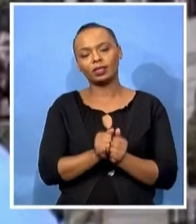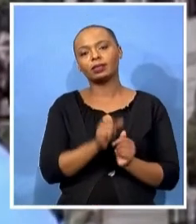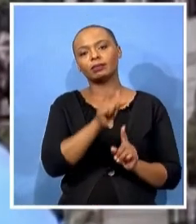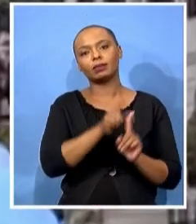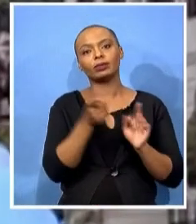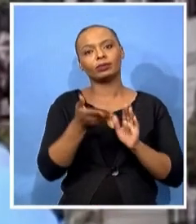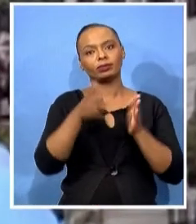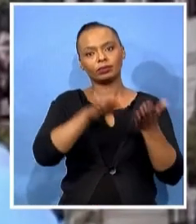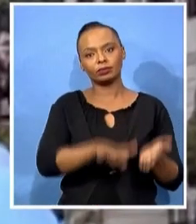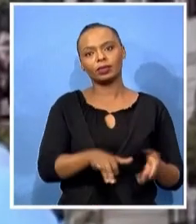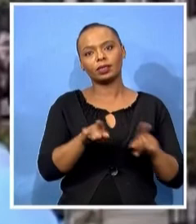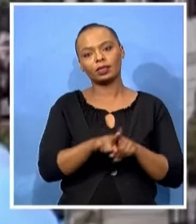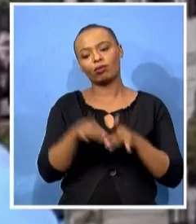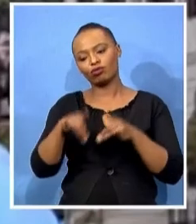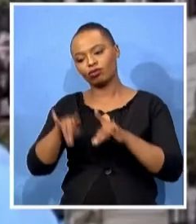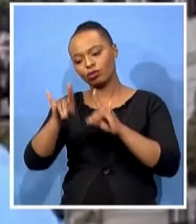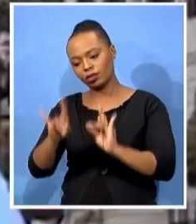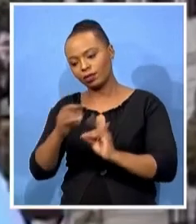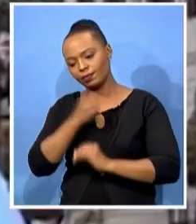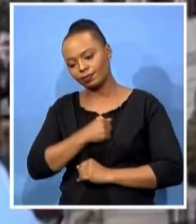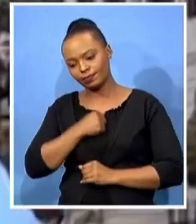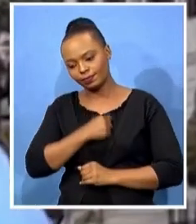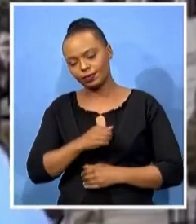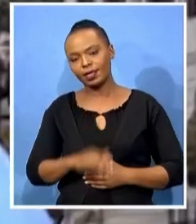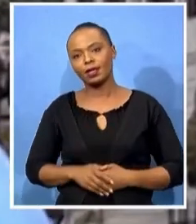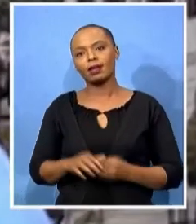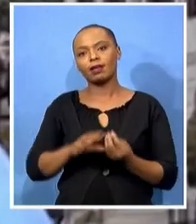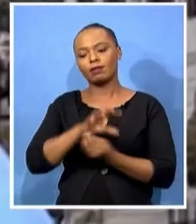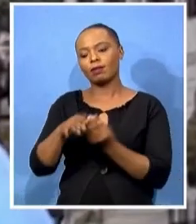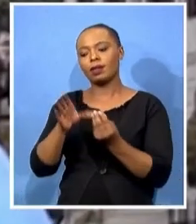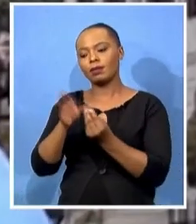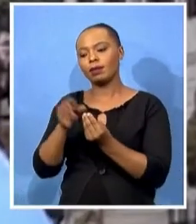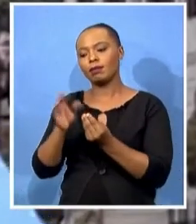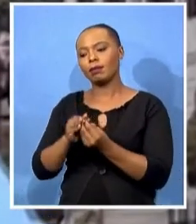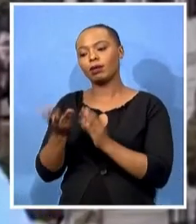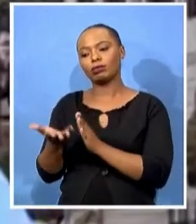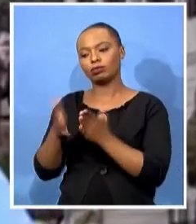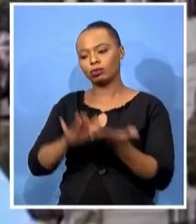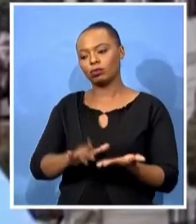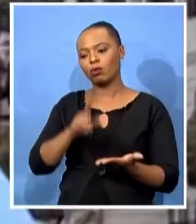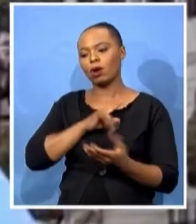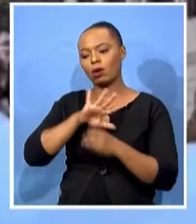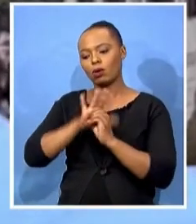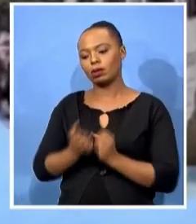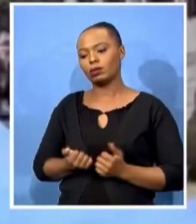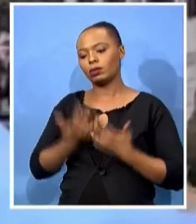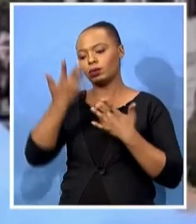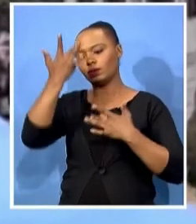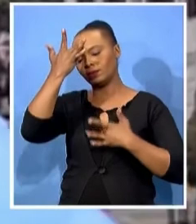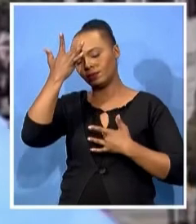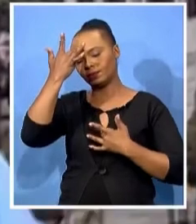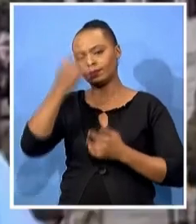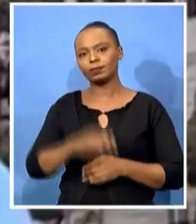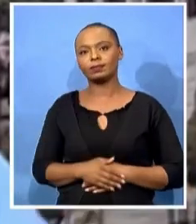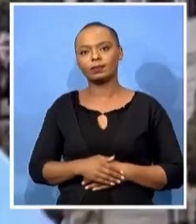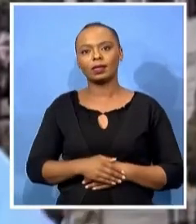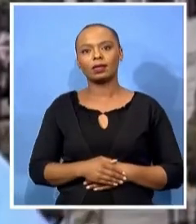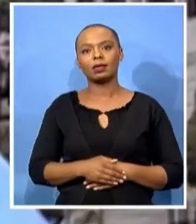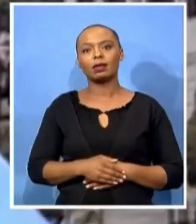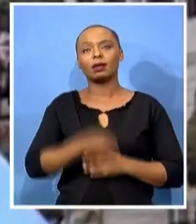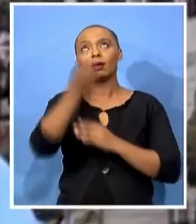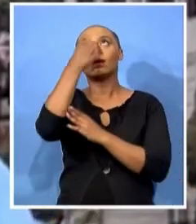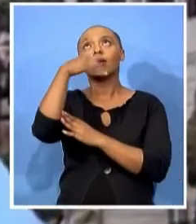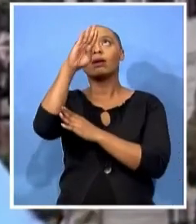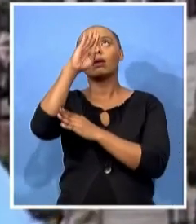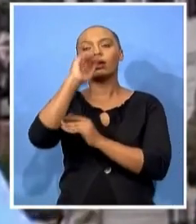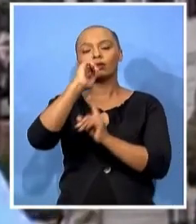family member lost due to COVID-19. May God protect us all. Honourable Chairperson, Minister, please bear with me because I have a